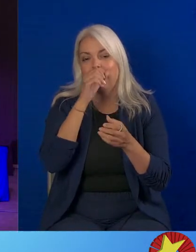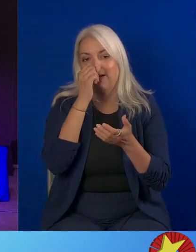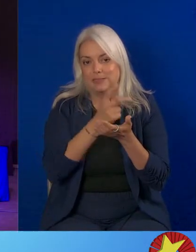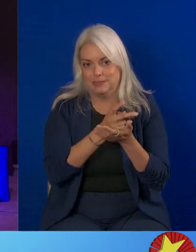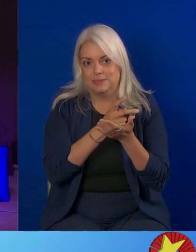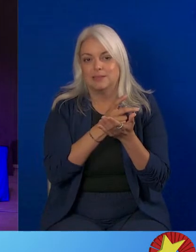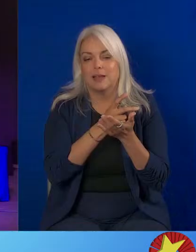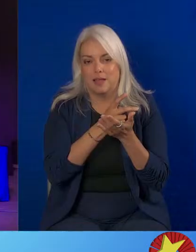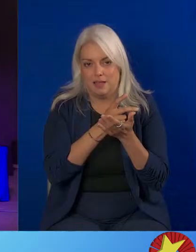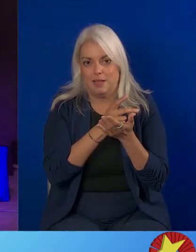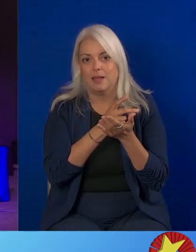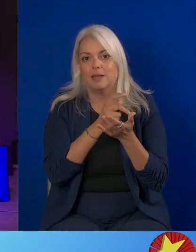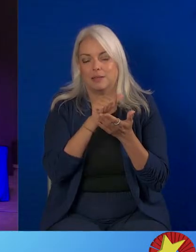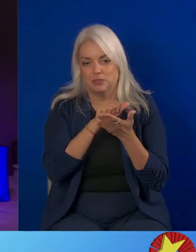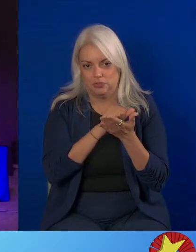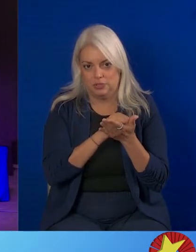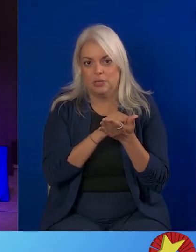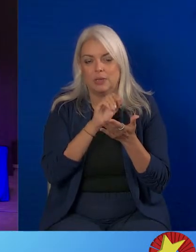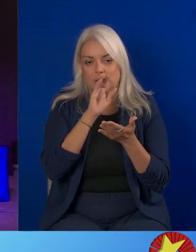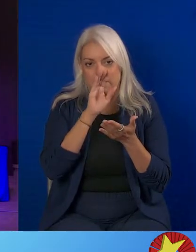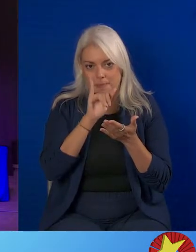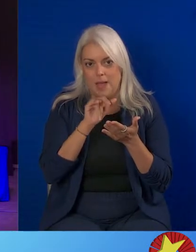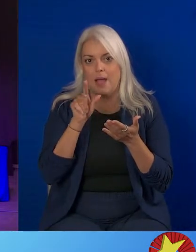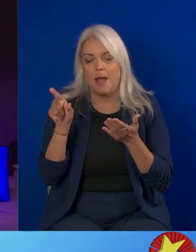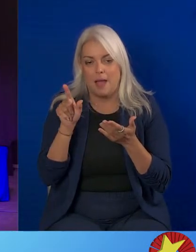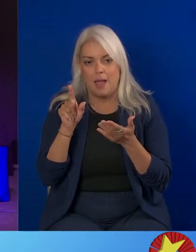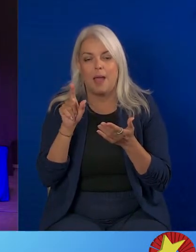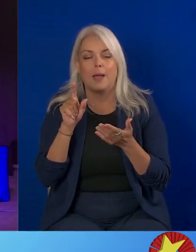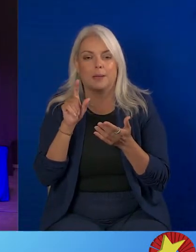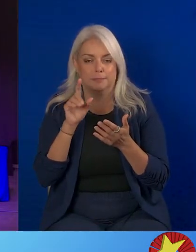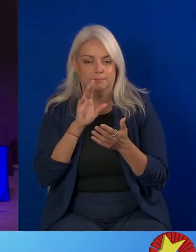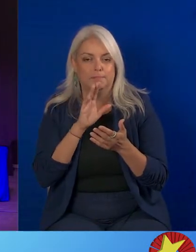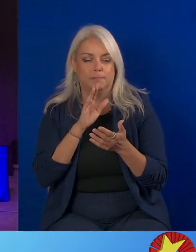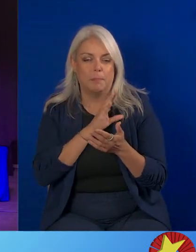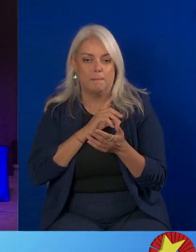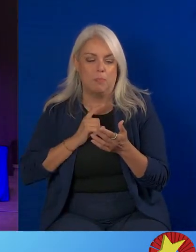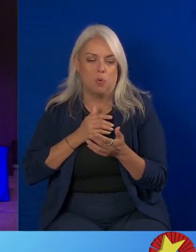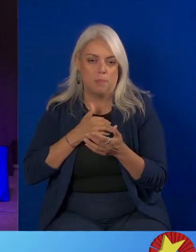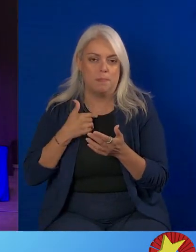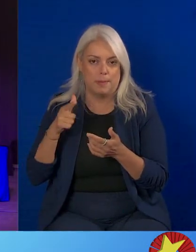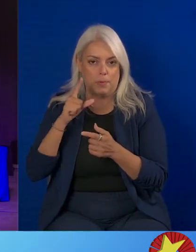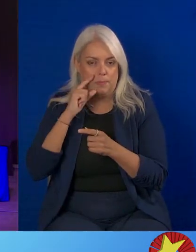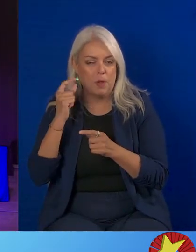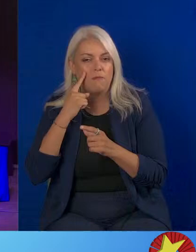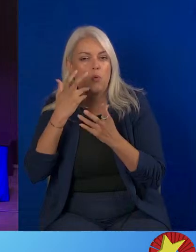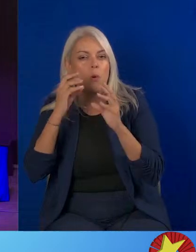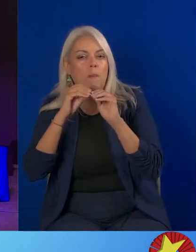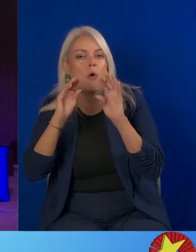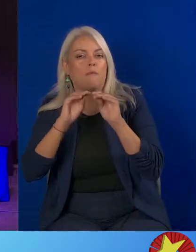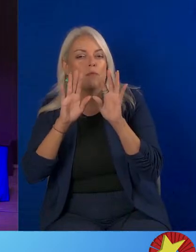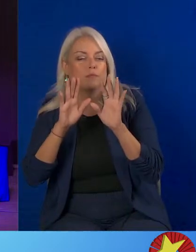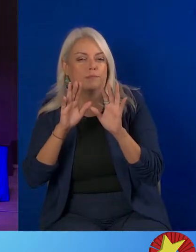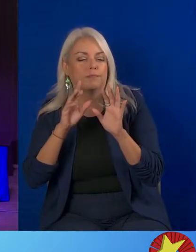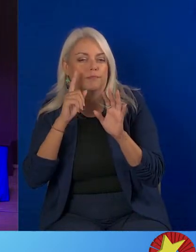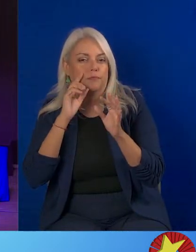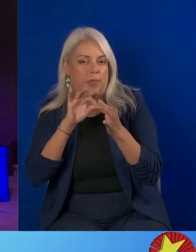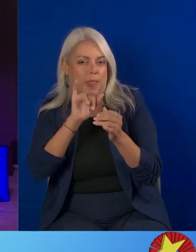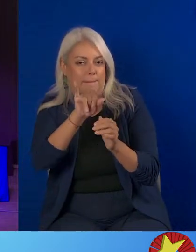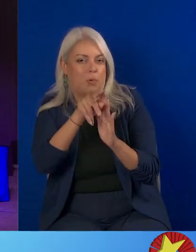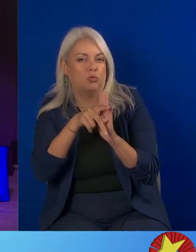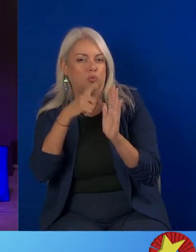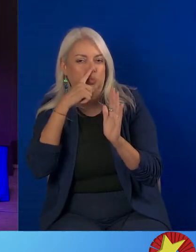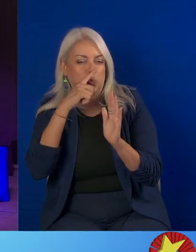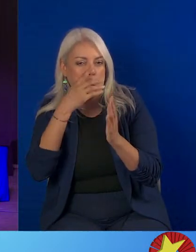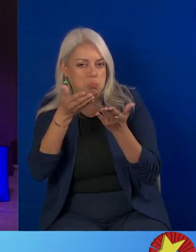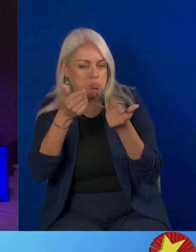by board member Bill for, I think, further clarification on these policies.